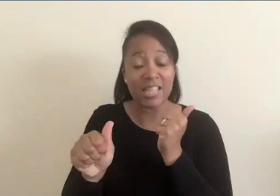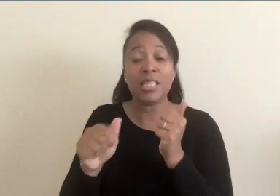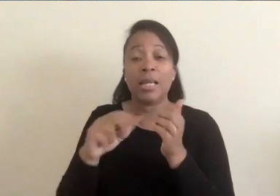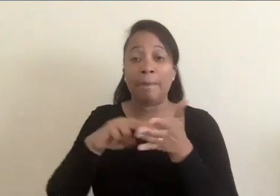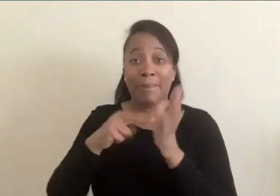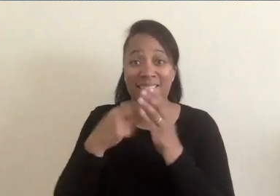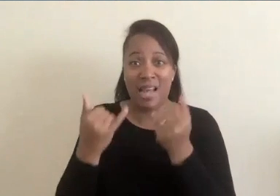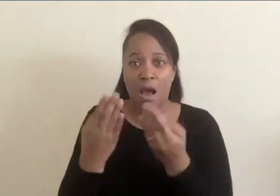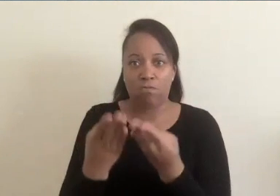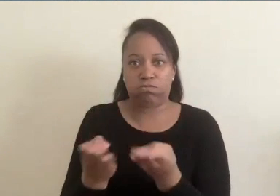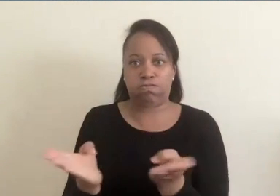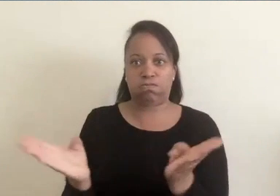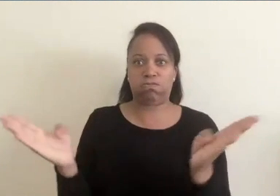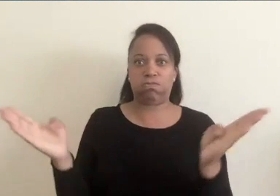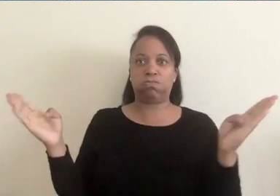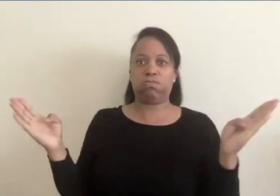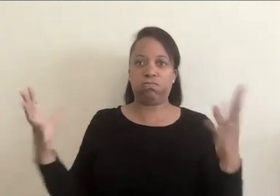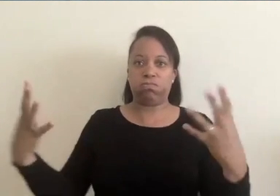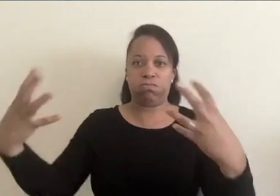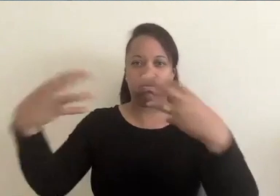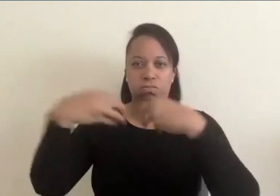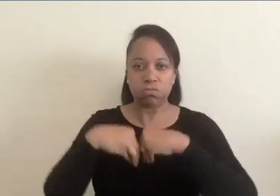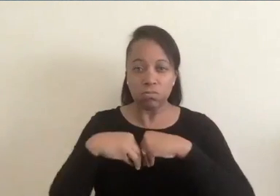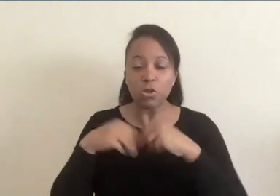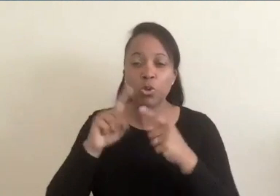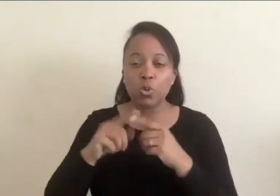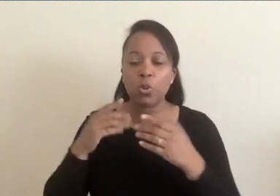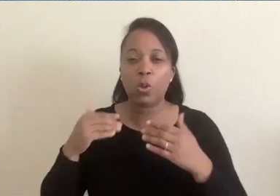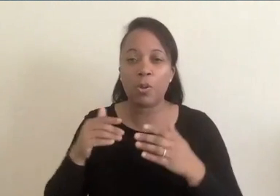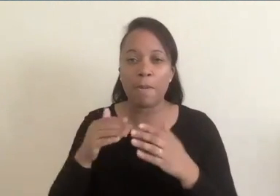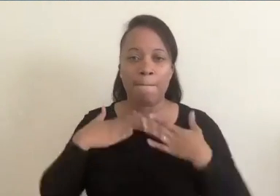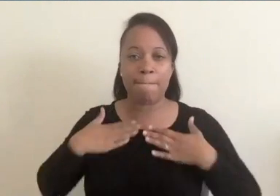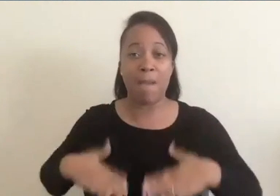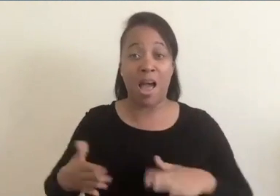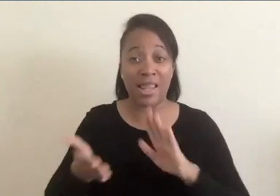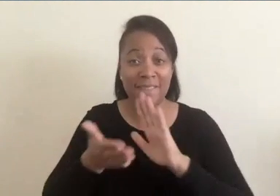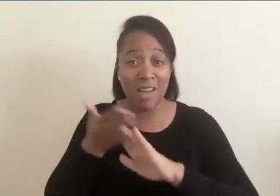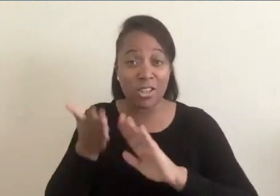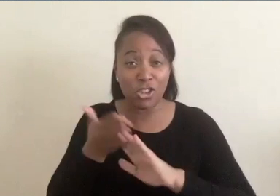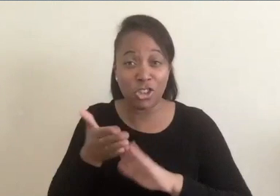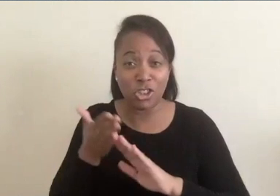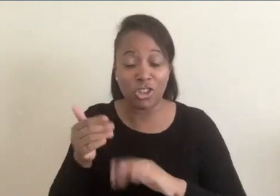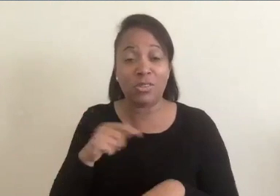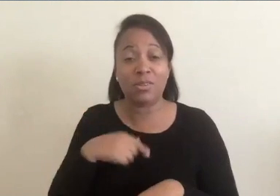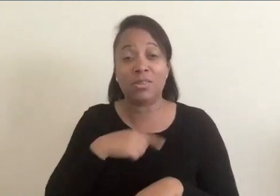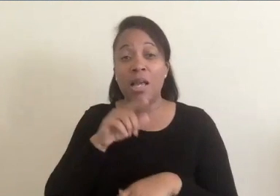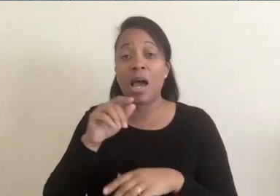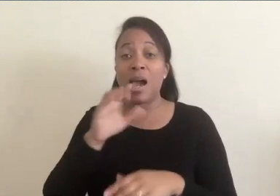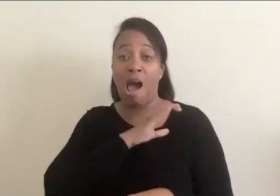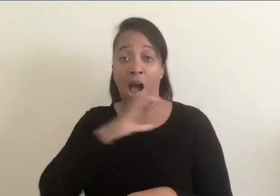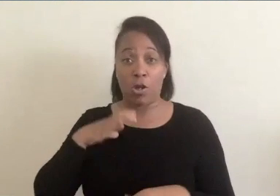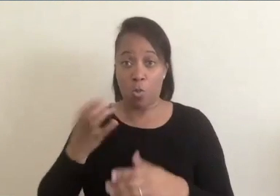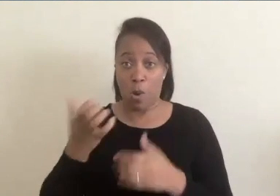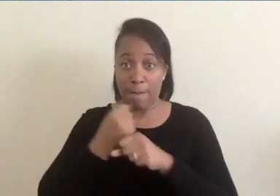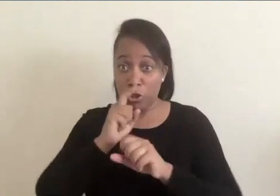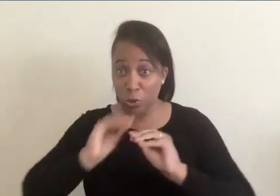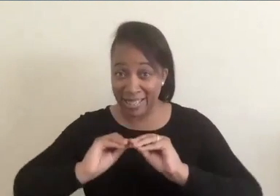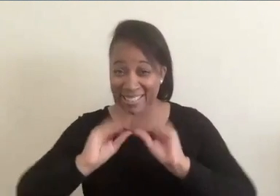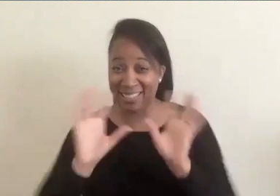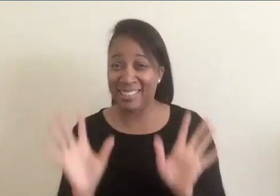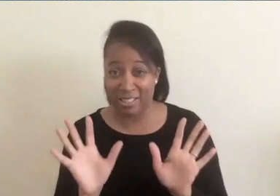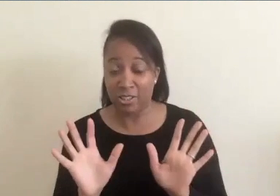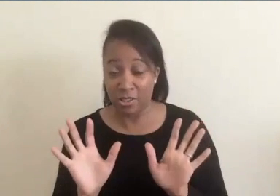it expanded it even more to include major bodily functions. Congress wanted to make absolutely clear